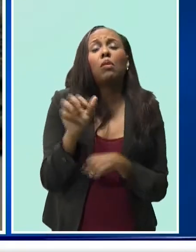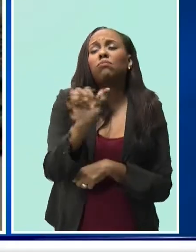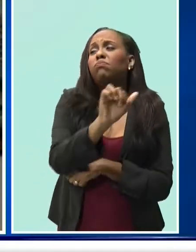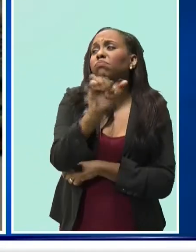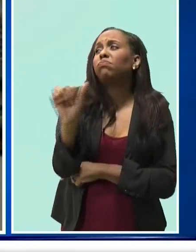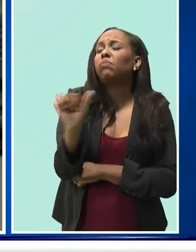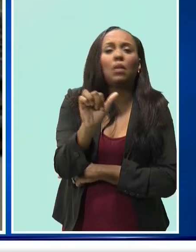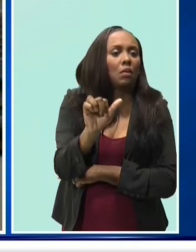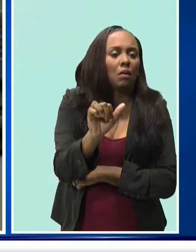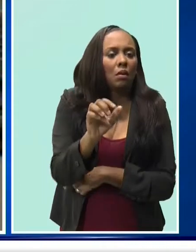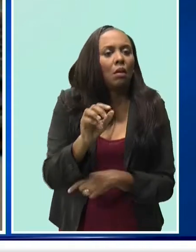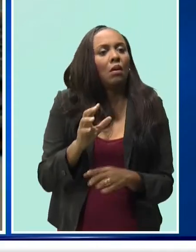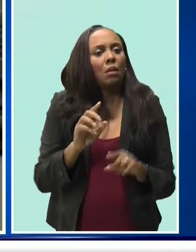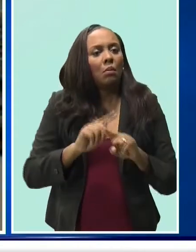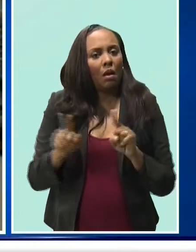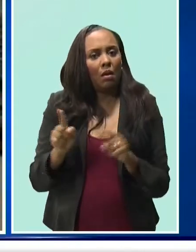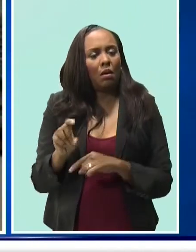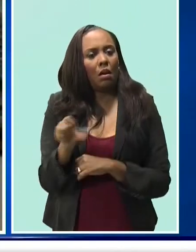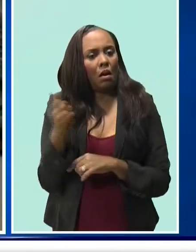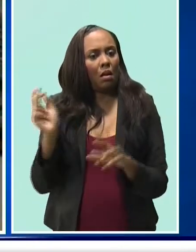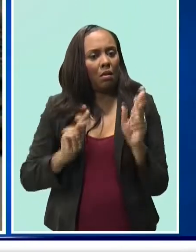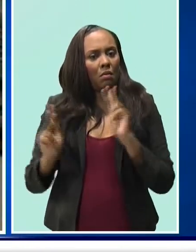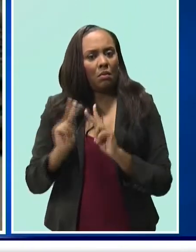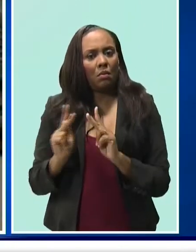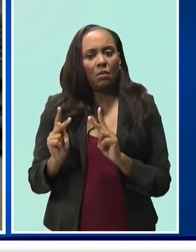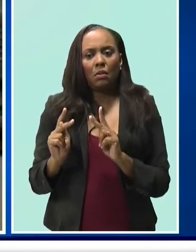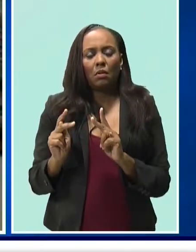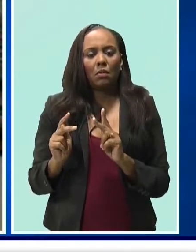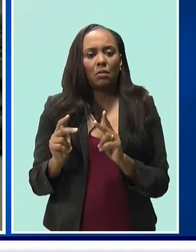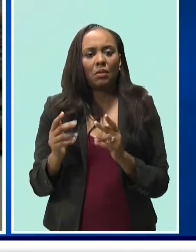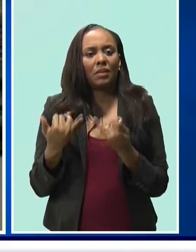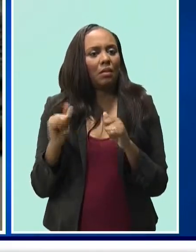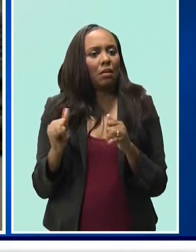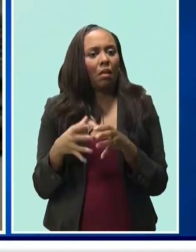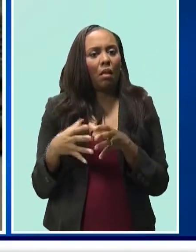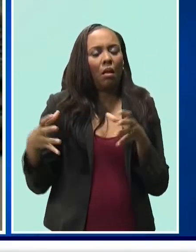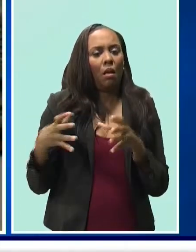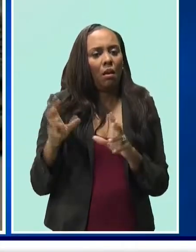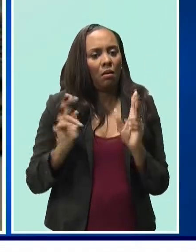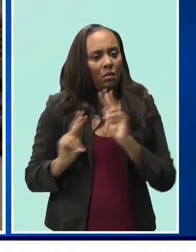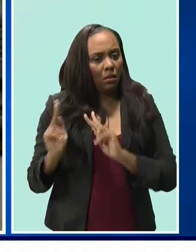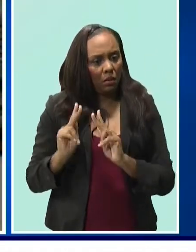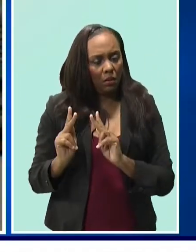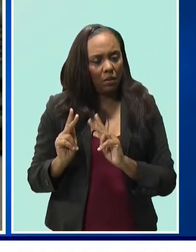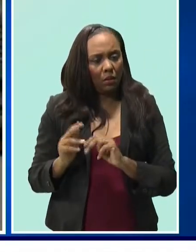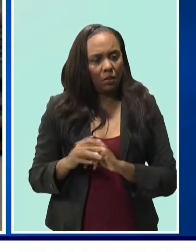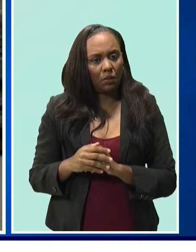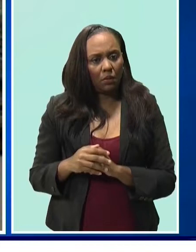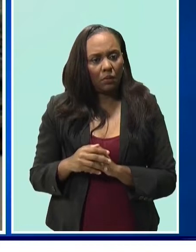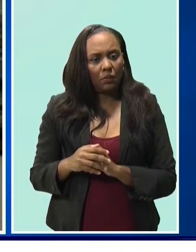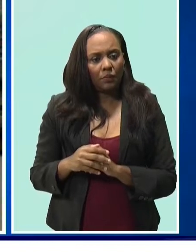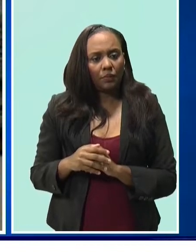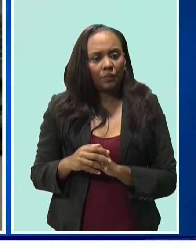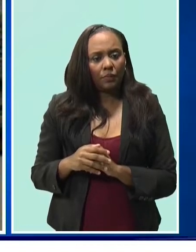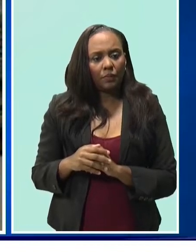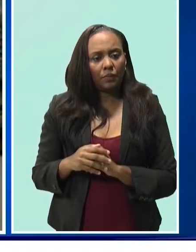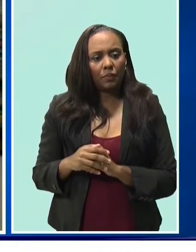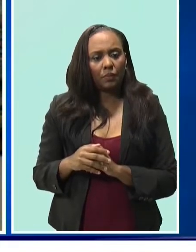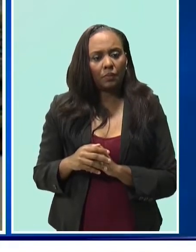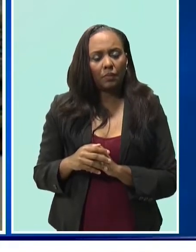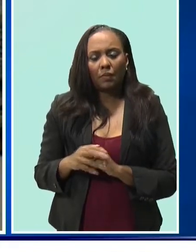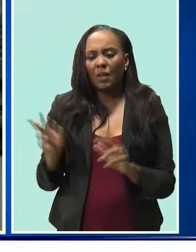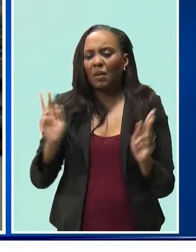place. Having said that, we have large numbers, and still too large numbers are being